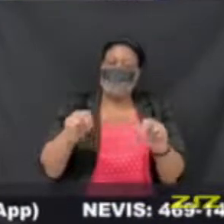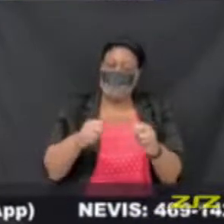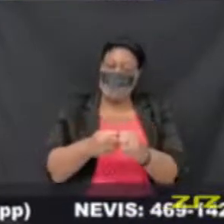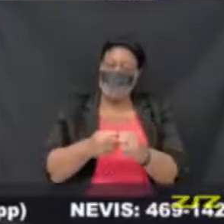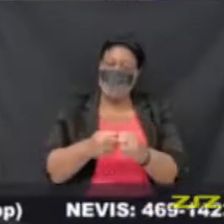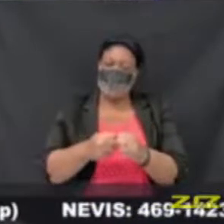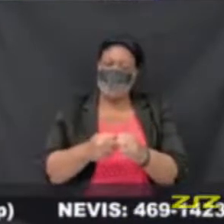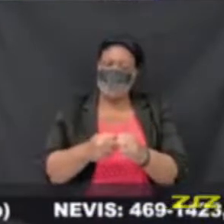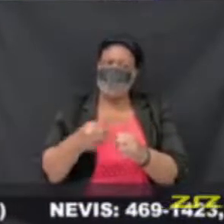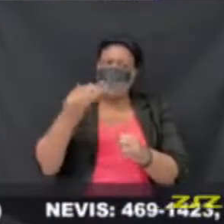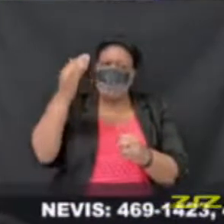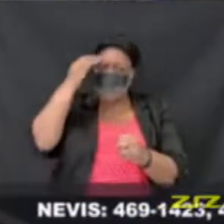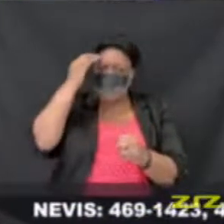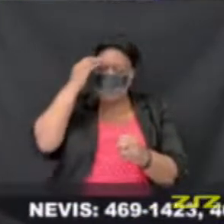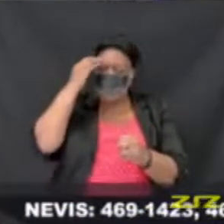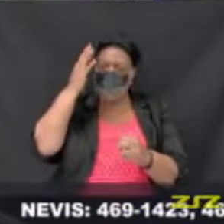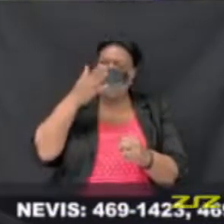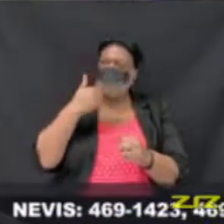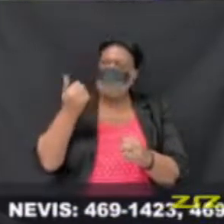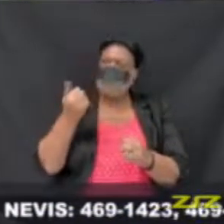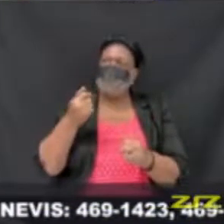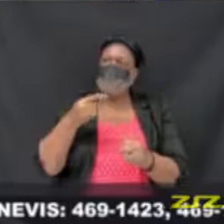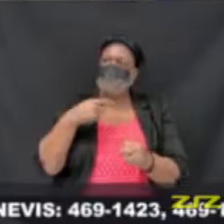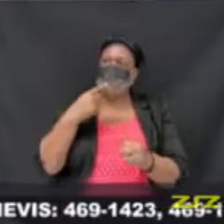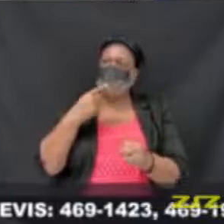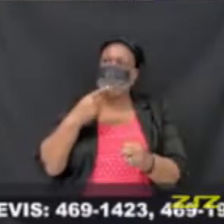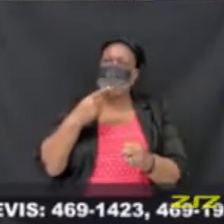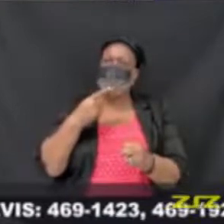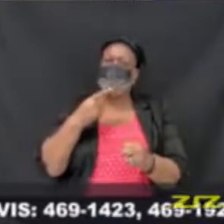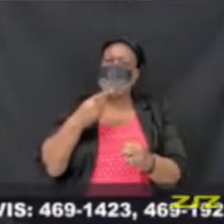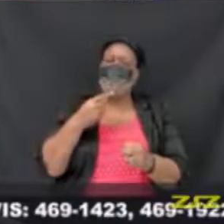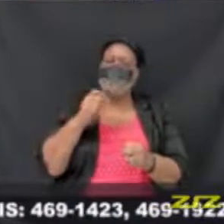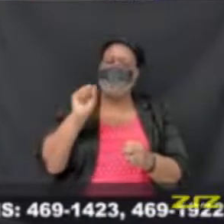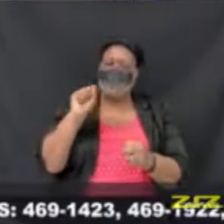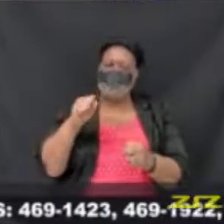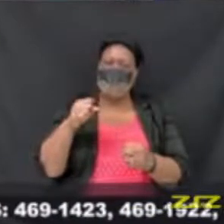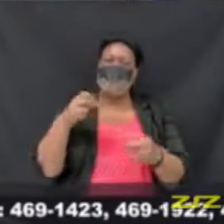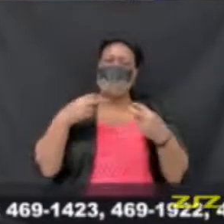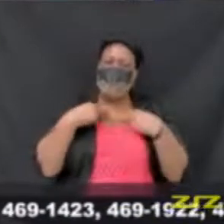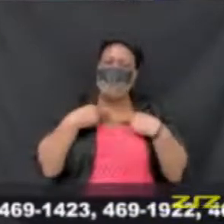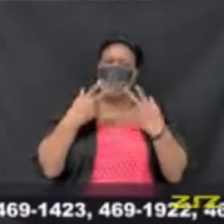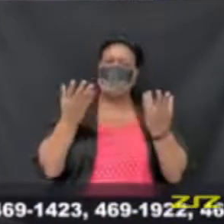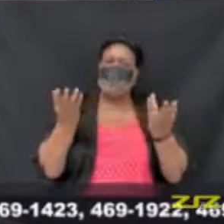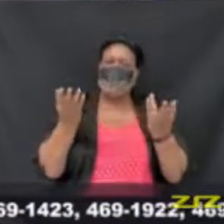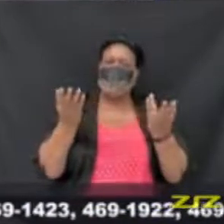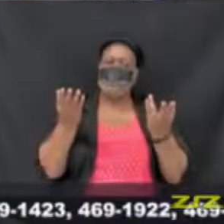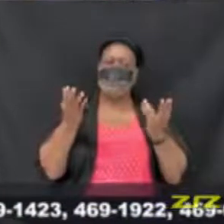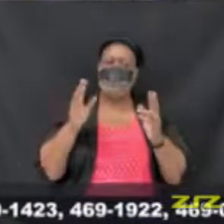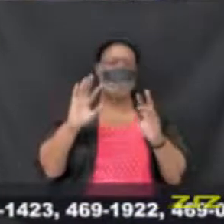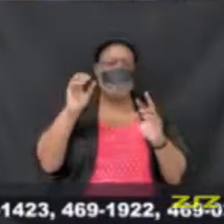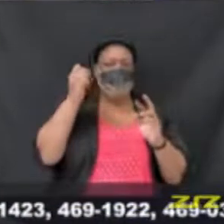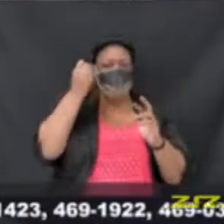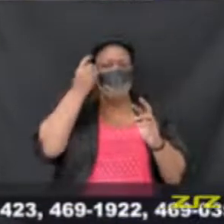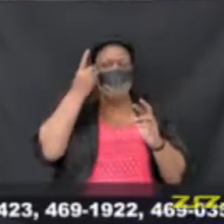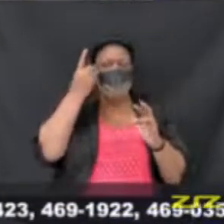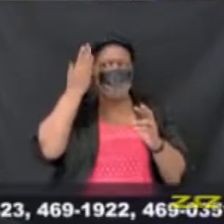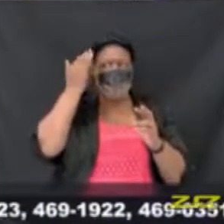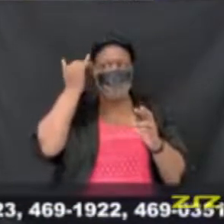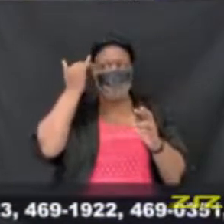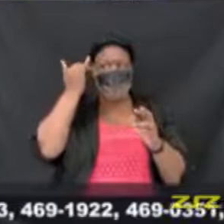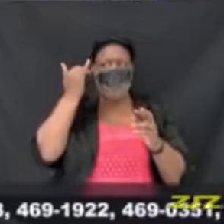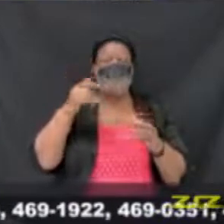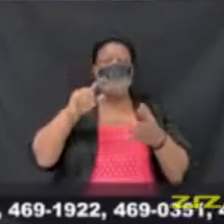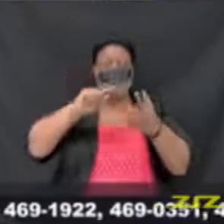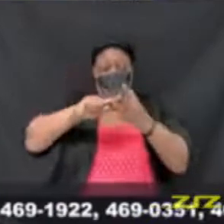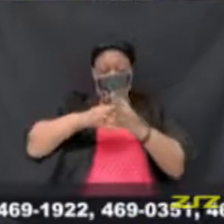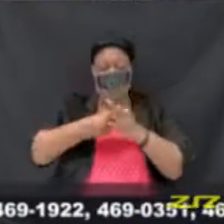nurses from Nevis were there, and they were fully educated on the process. So I'm pretty certain that if they haven't started,